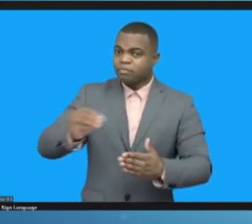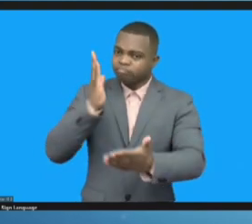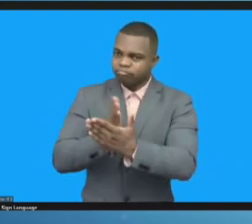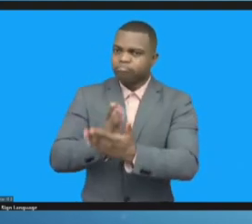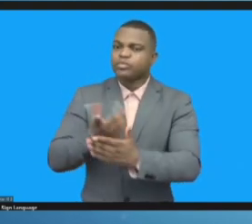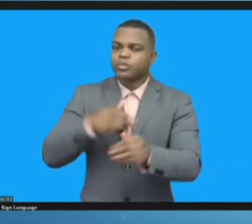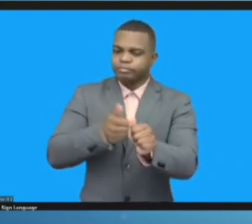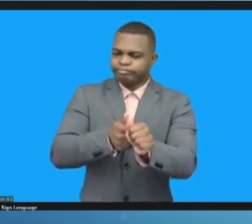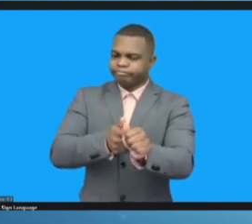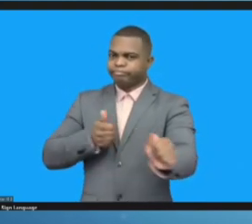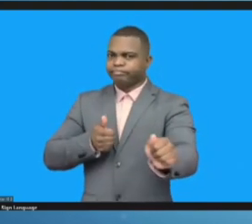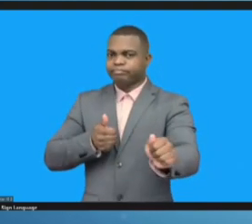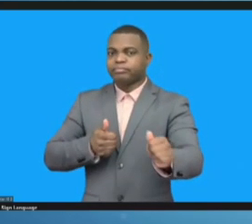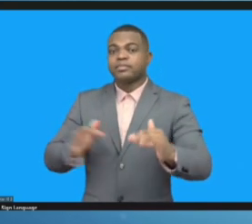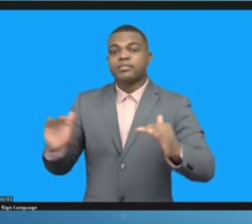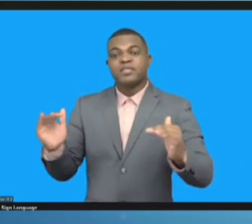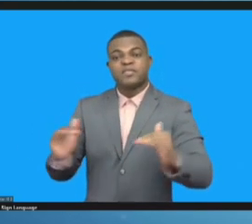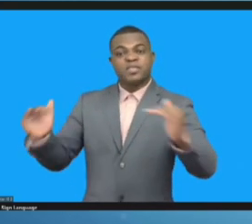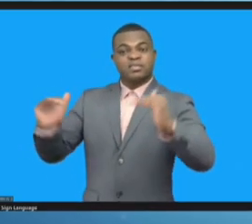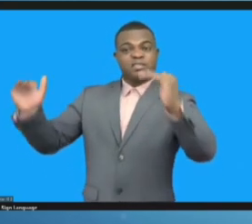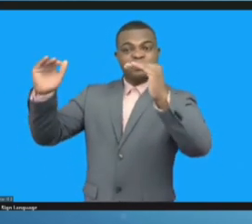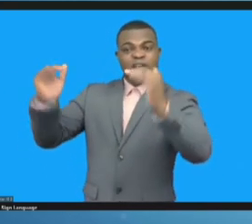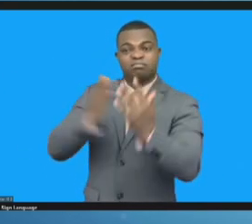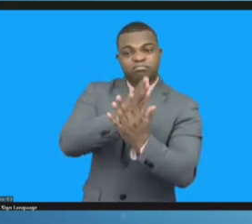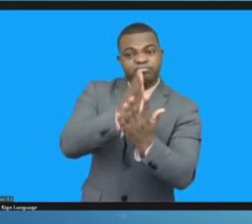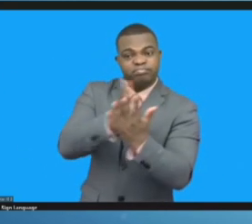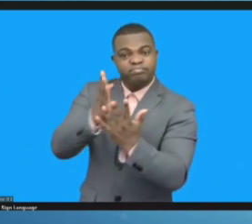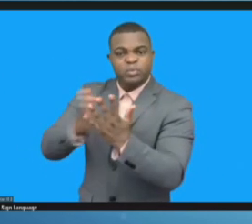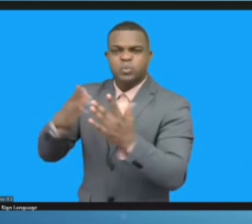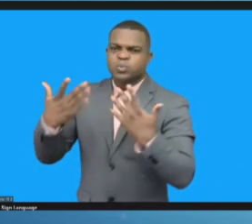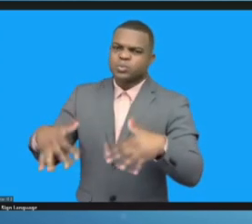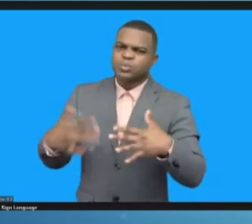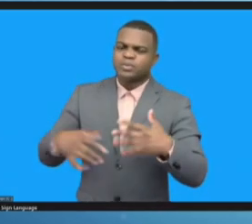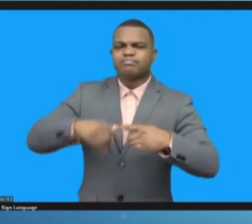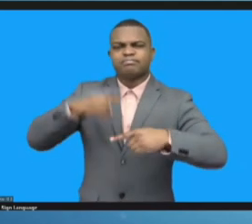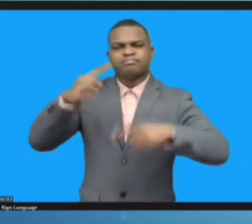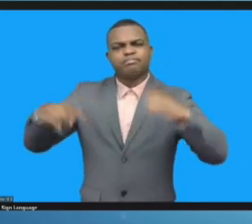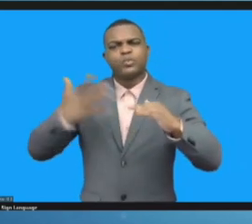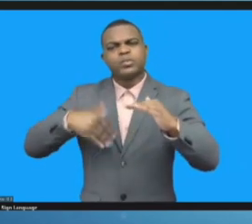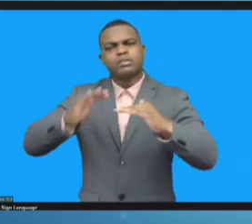industry automation, significant progress is being achieved across the continent.